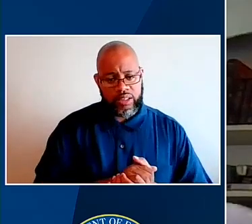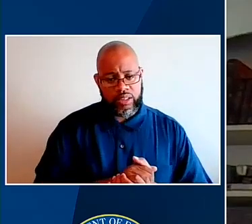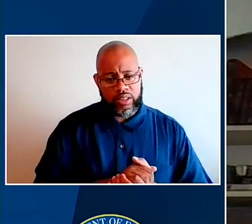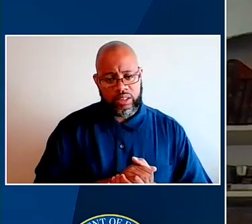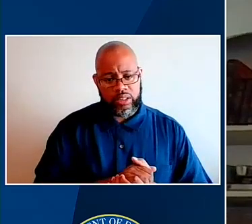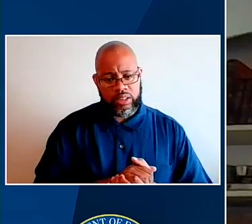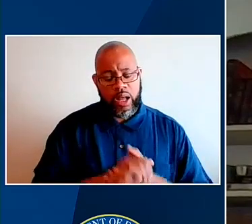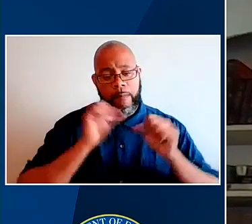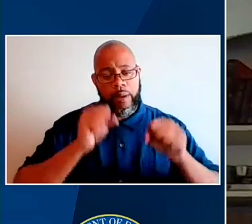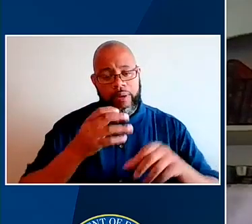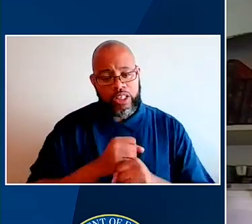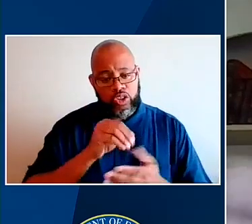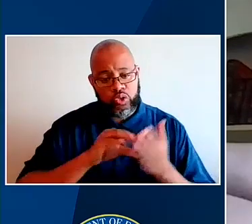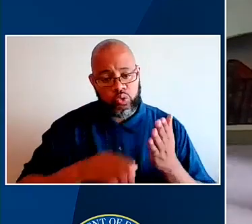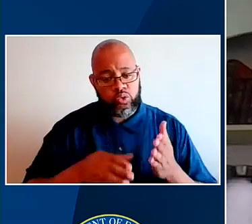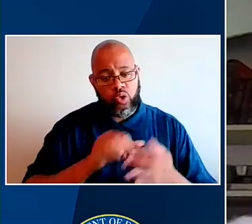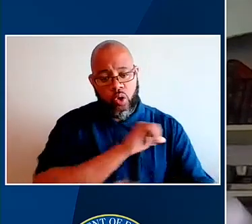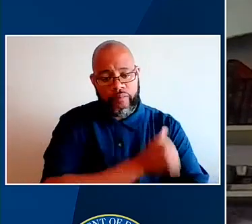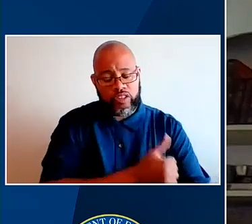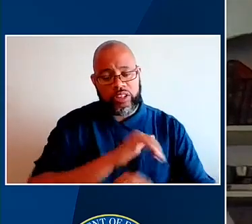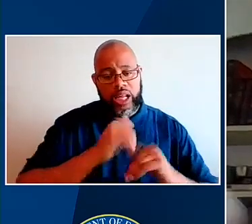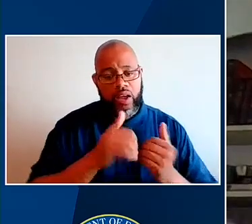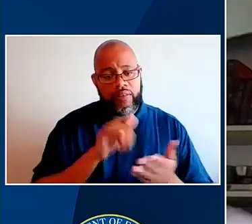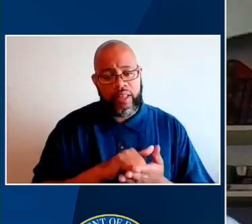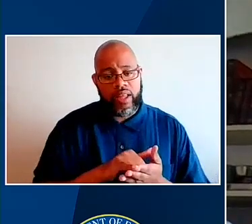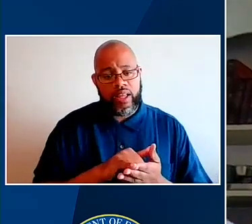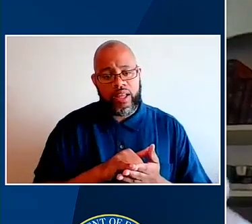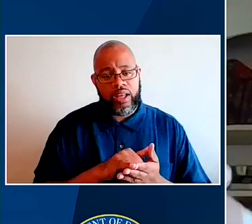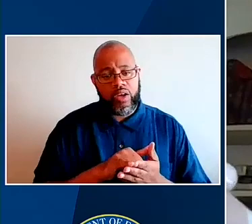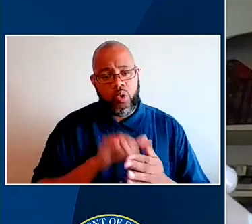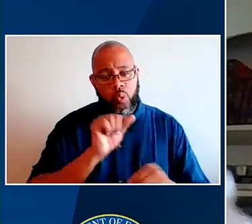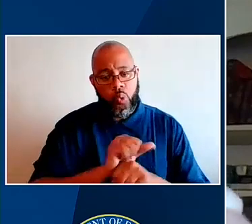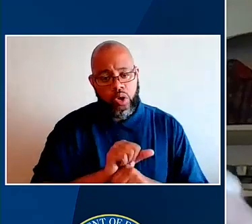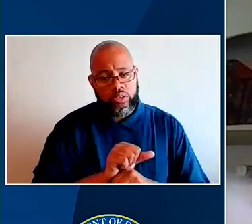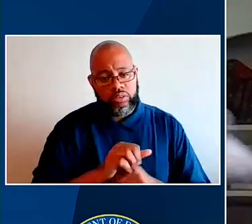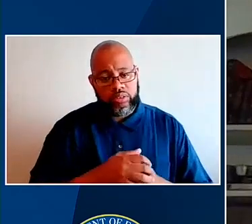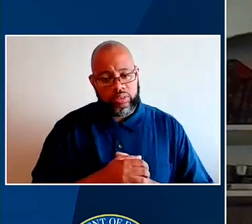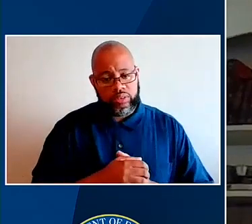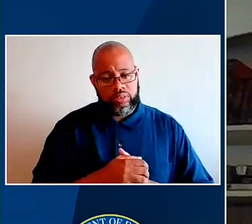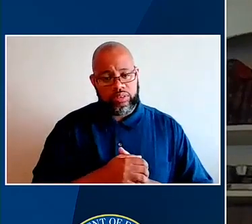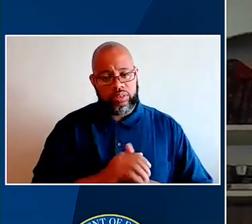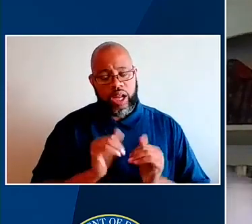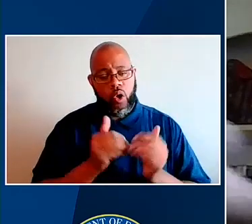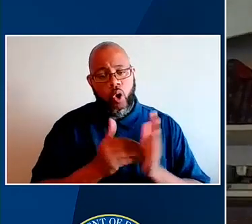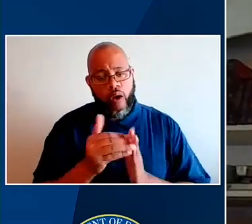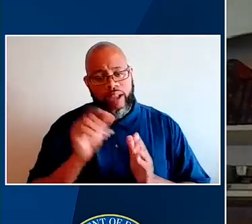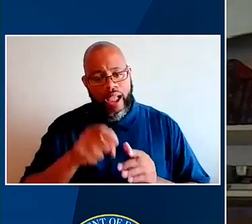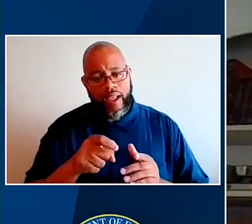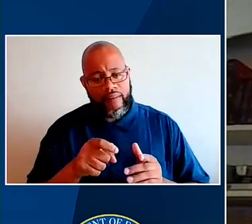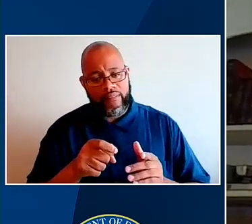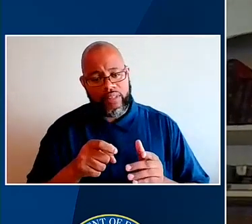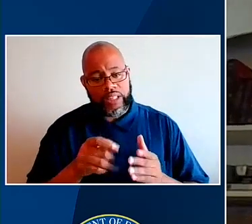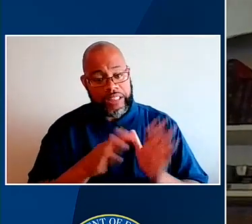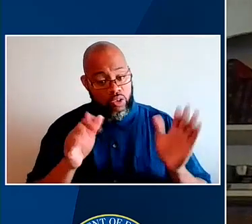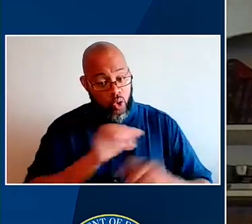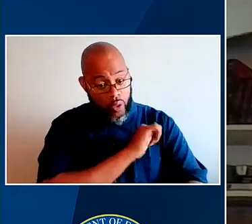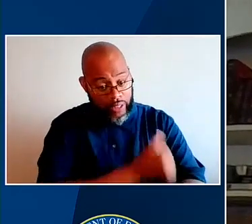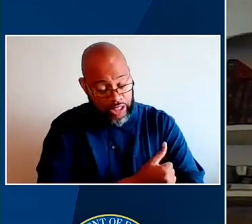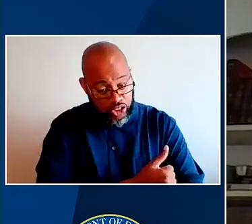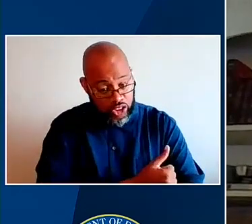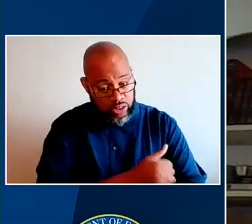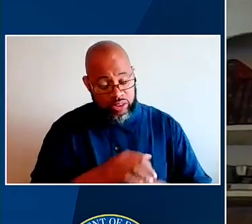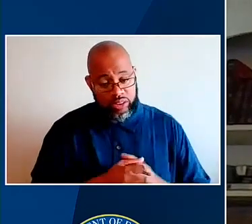it's possible to get a student authorization, and how that, you know, how that works as far as how often you have to obtain it.